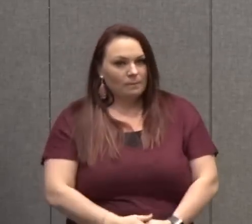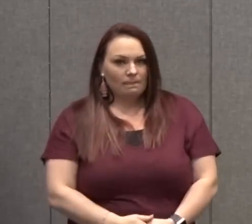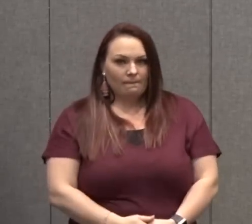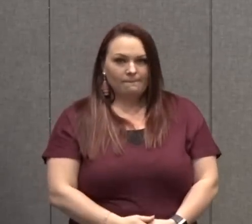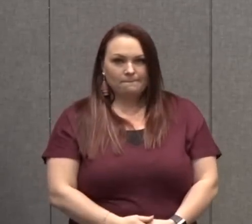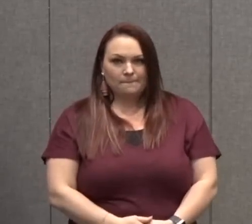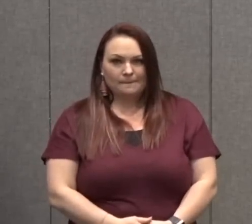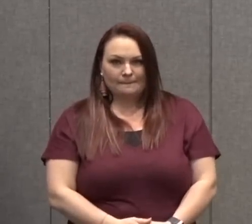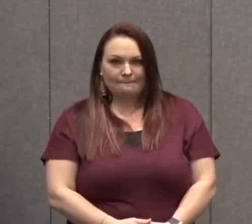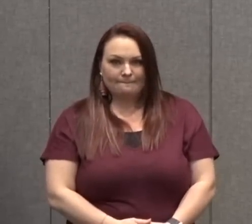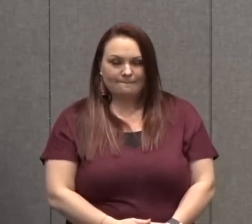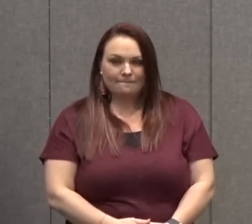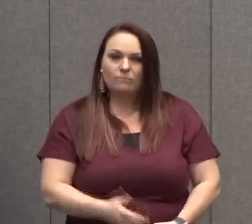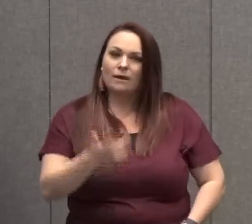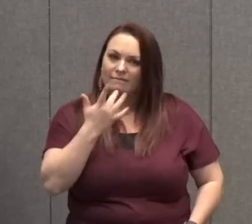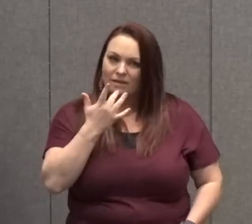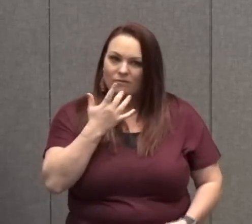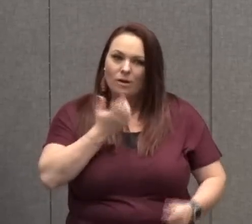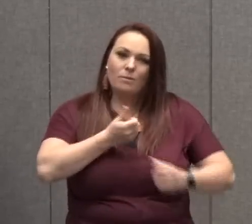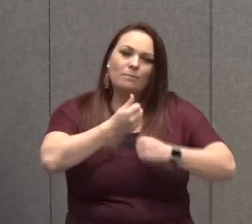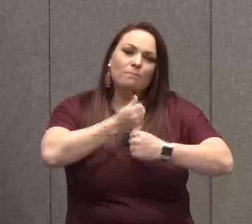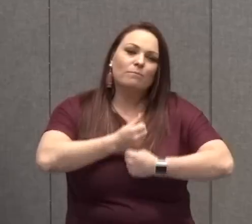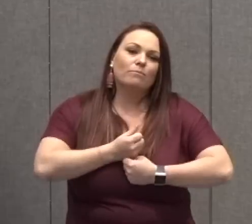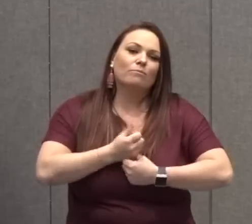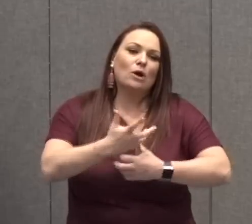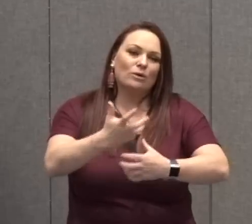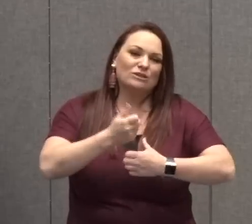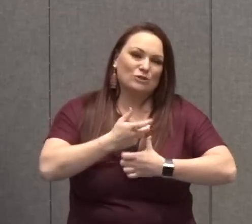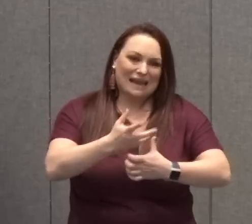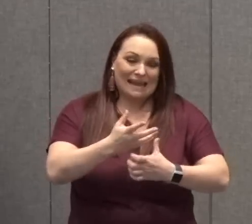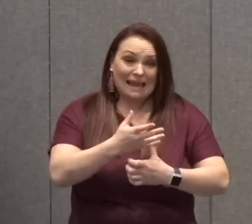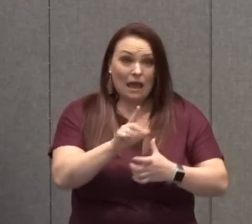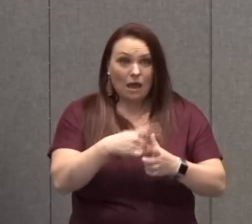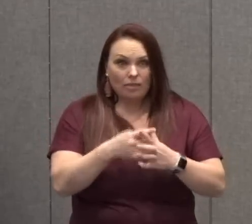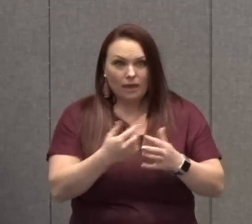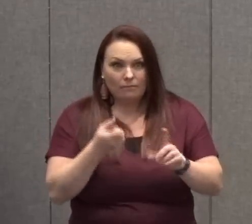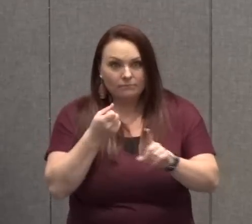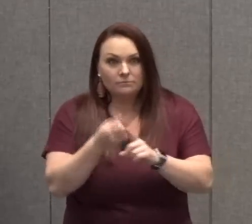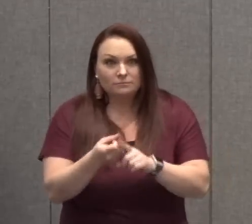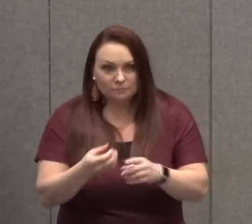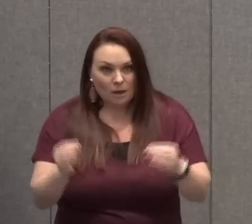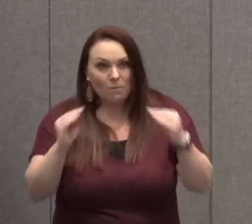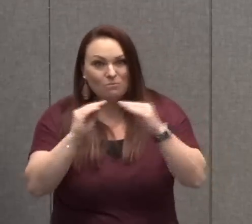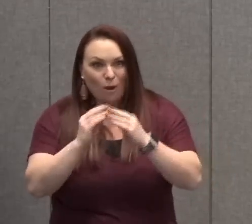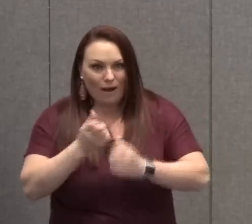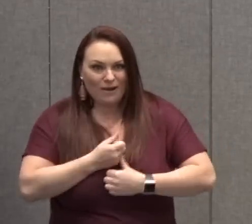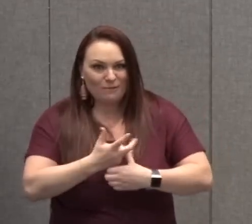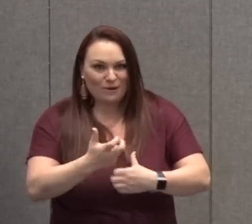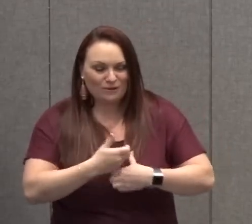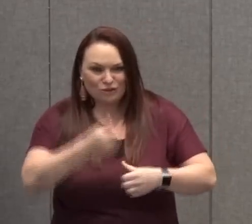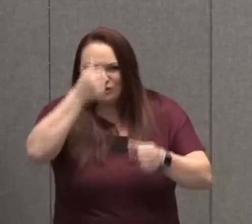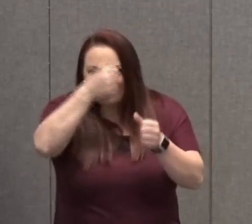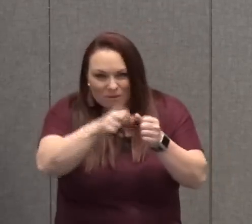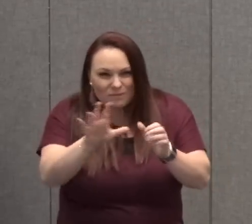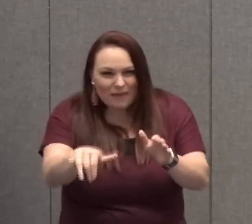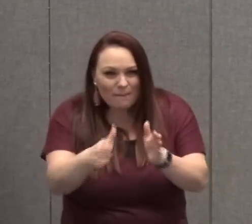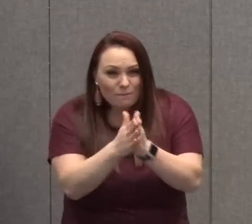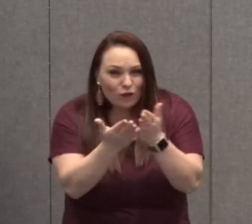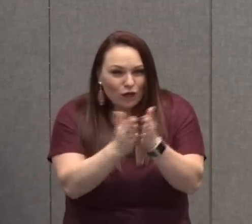Oh, my favorite one was poetry and more poetry. Poetry and more poetry. Do remember the book I was reading?